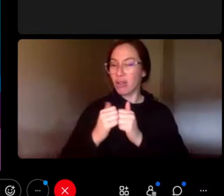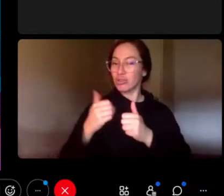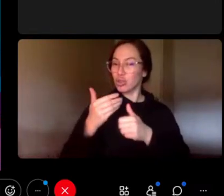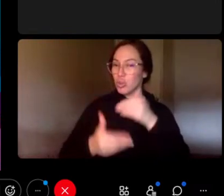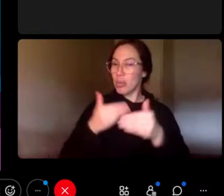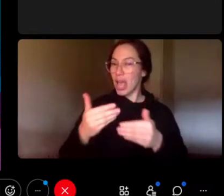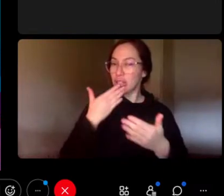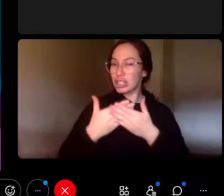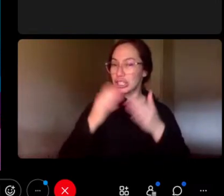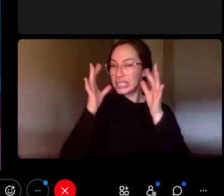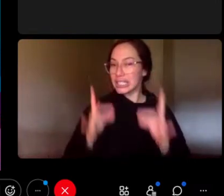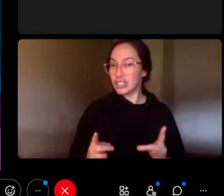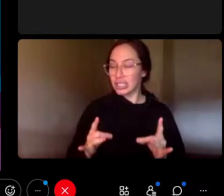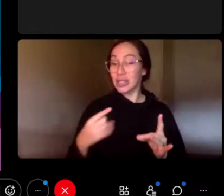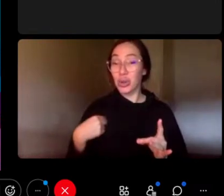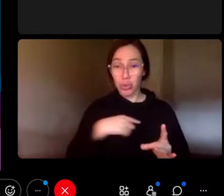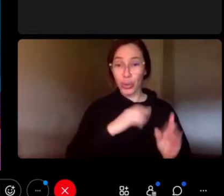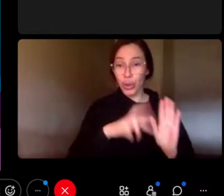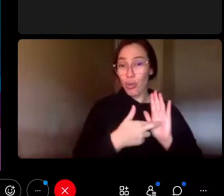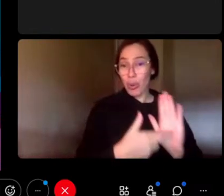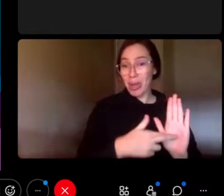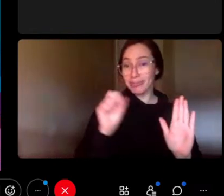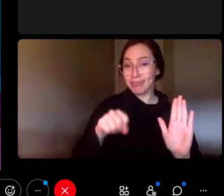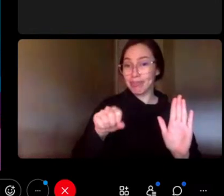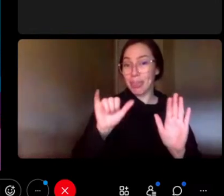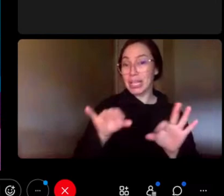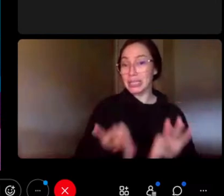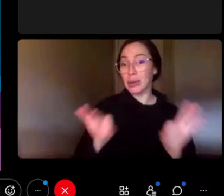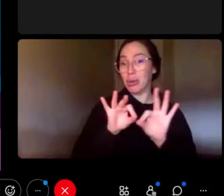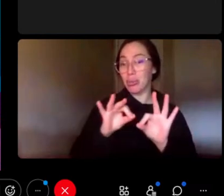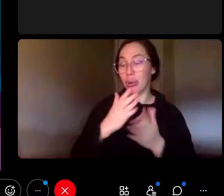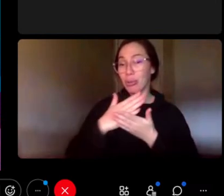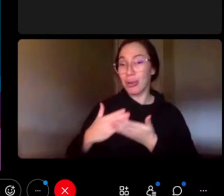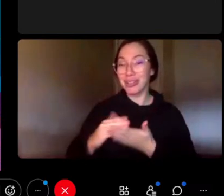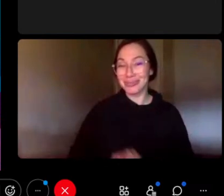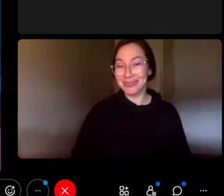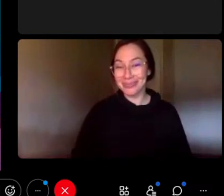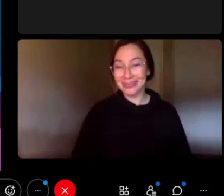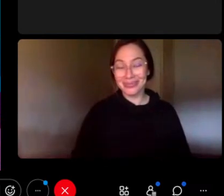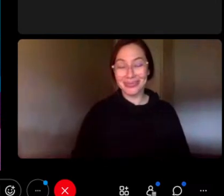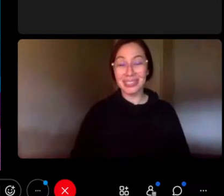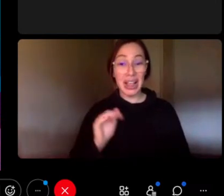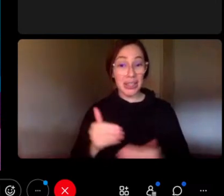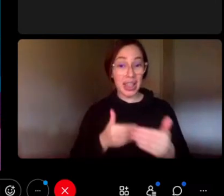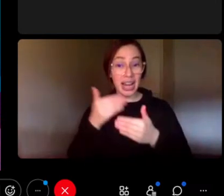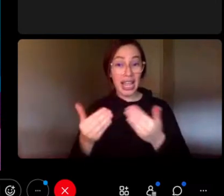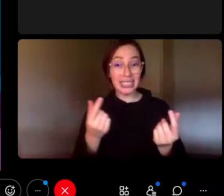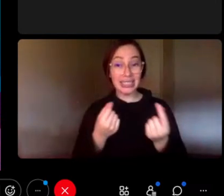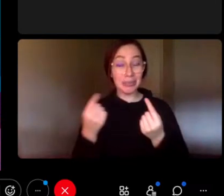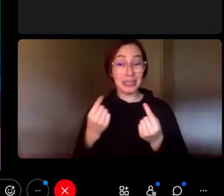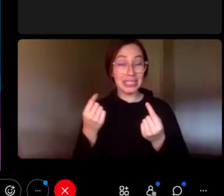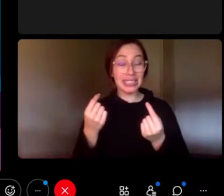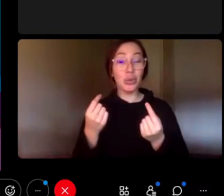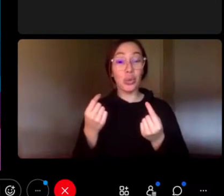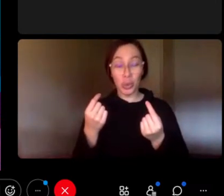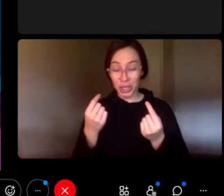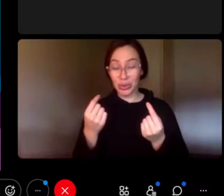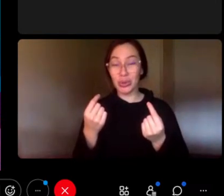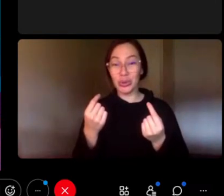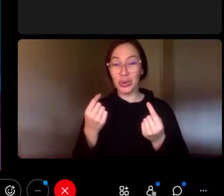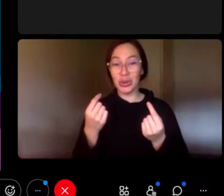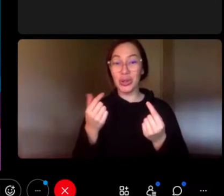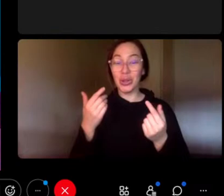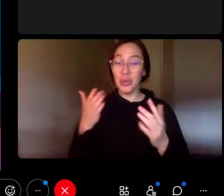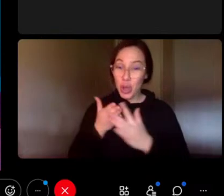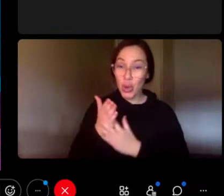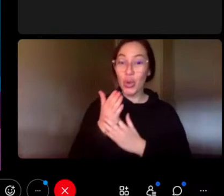decisions. We are role models, and that's an important part. The next steps would be to go through